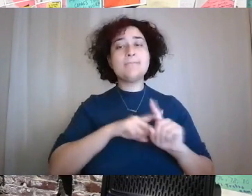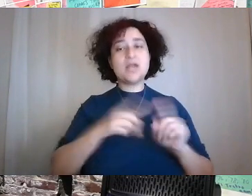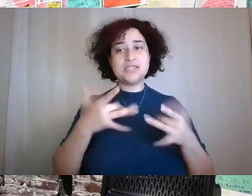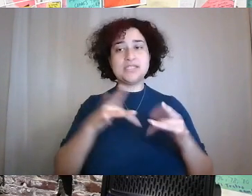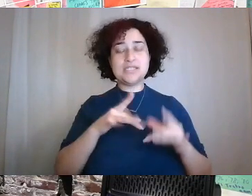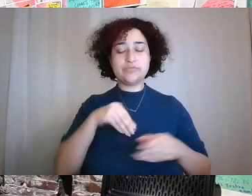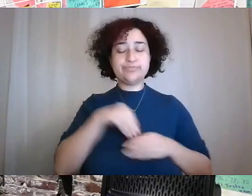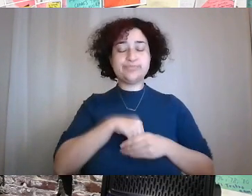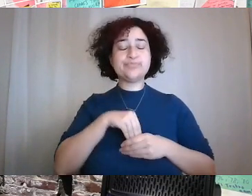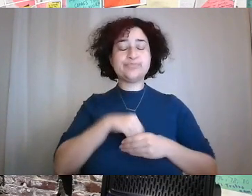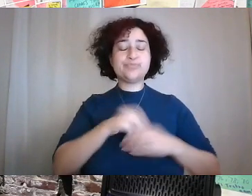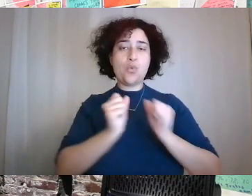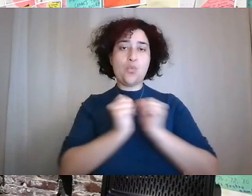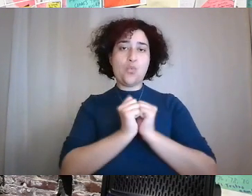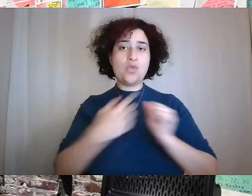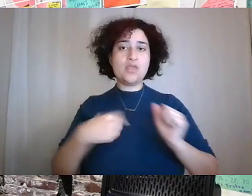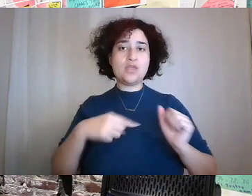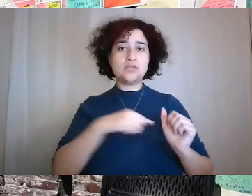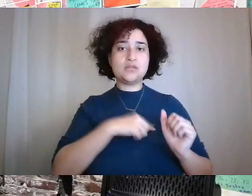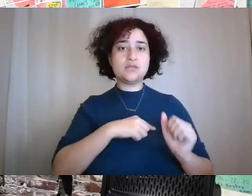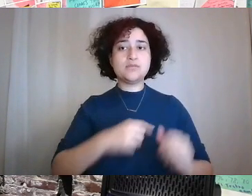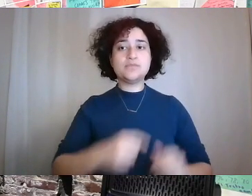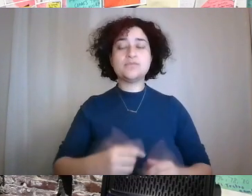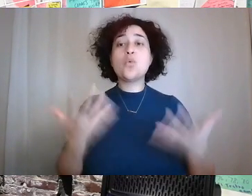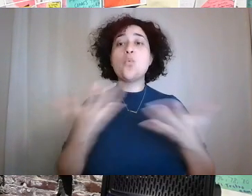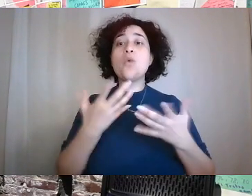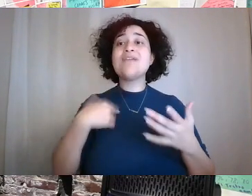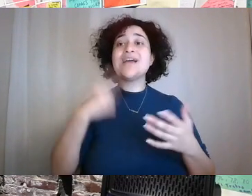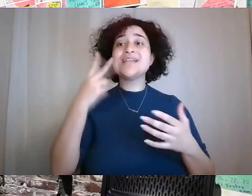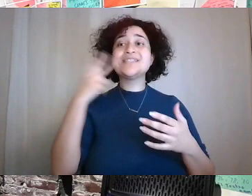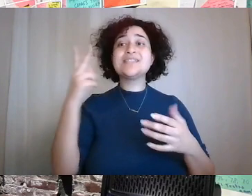So what have I seen over the last 10 years?